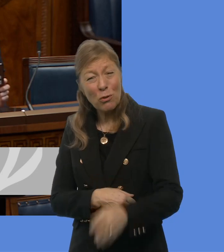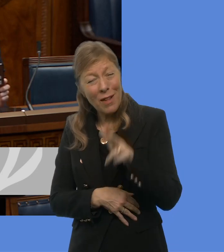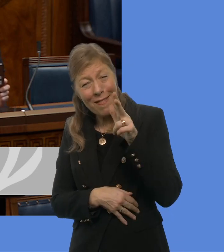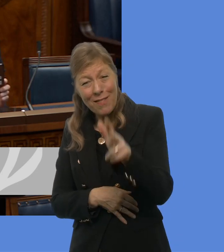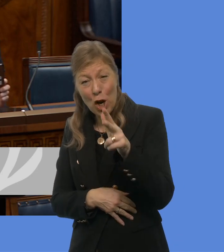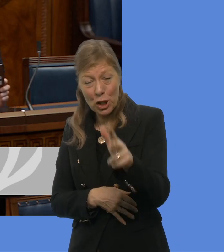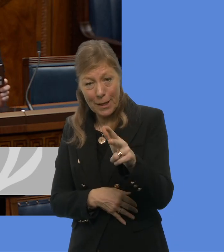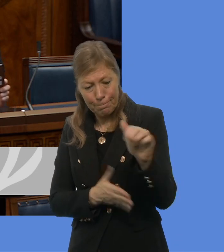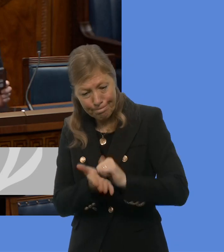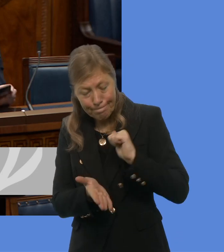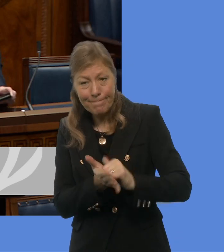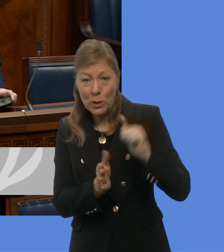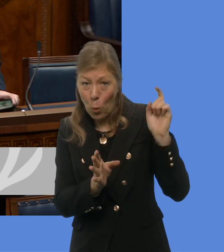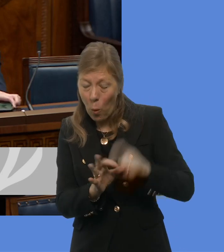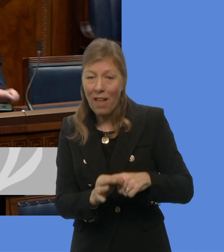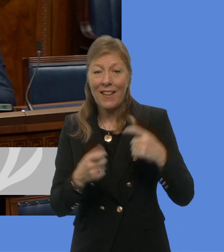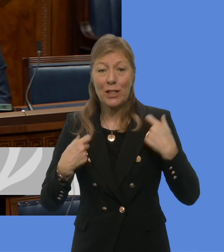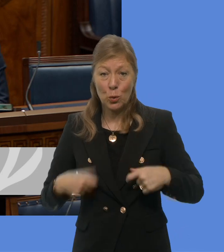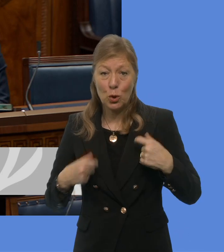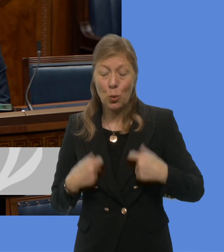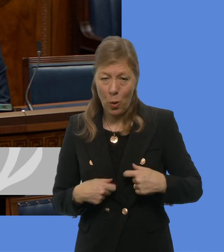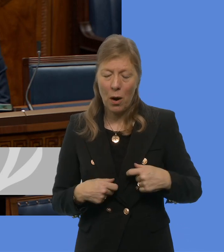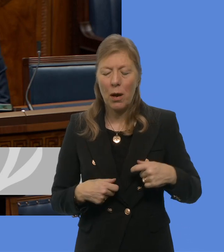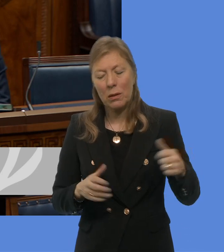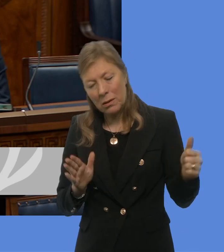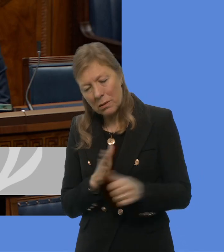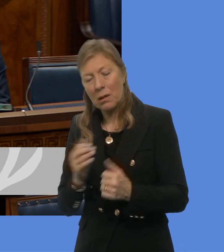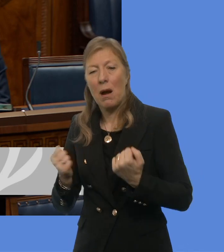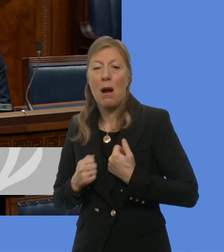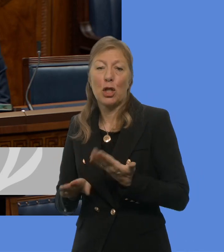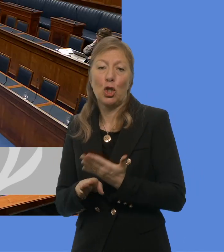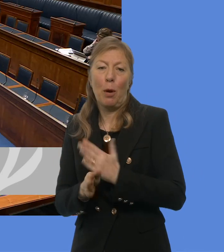430 newly qualified social workers into HSC vacancies.